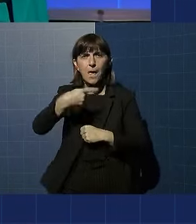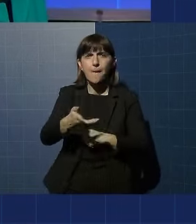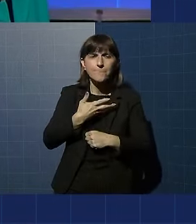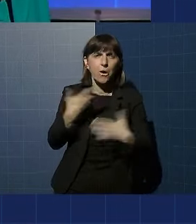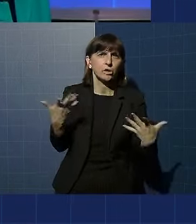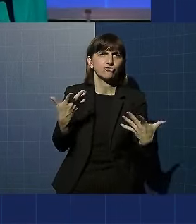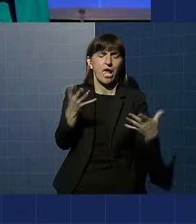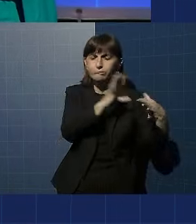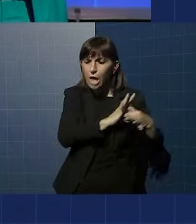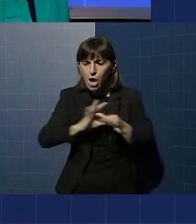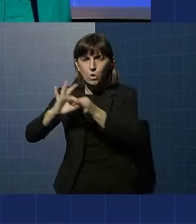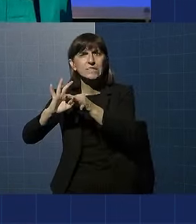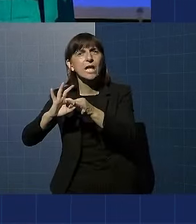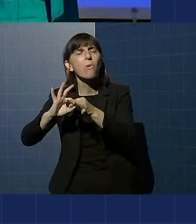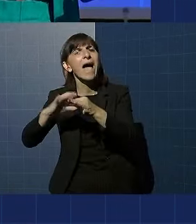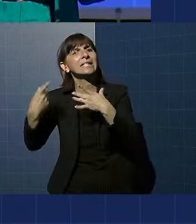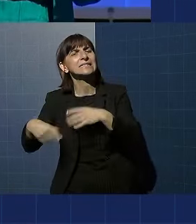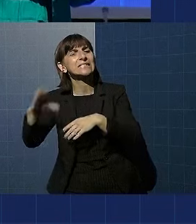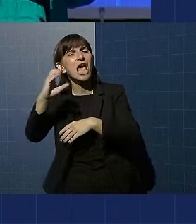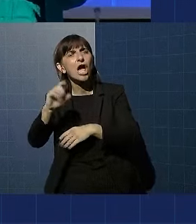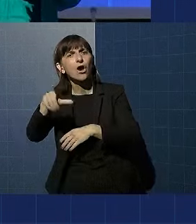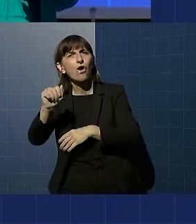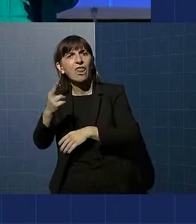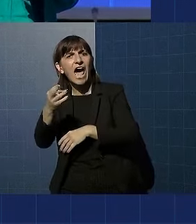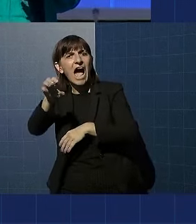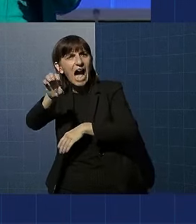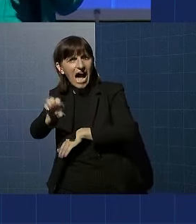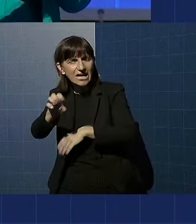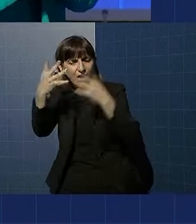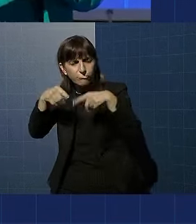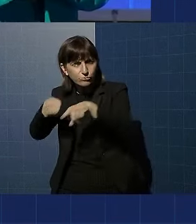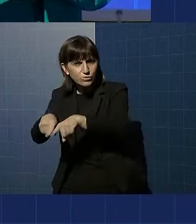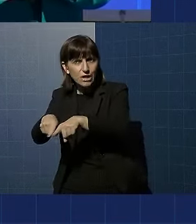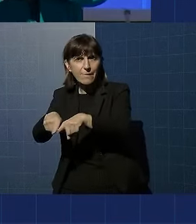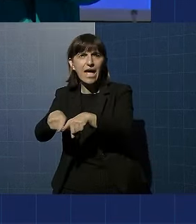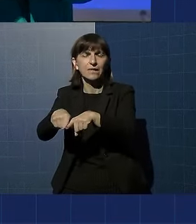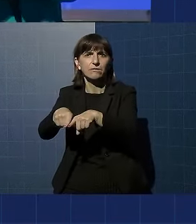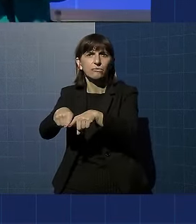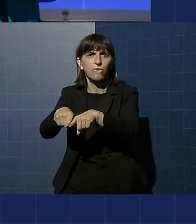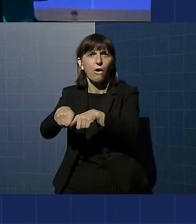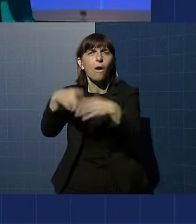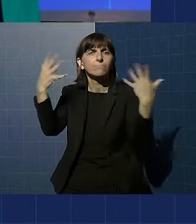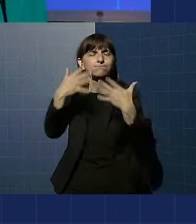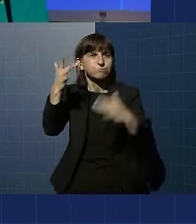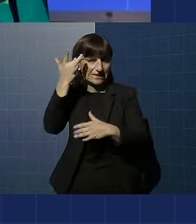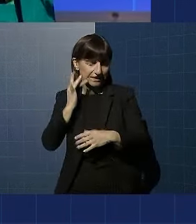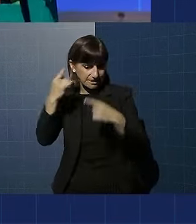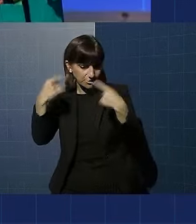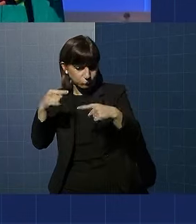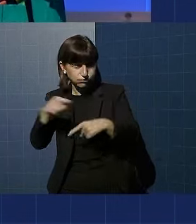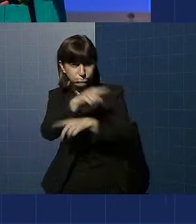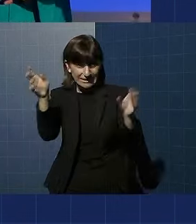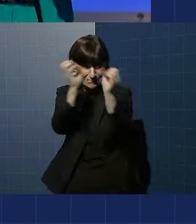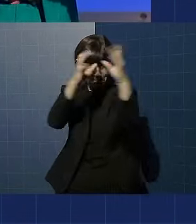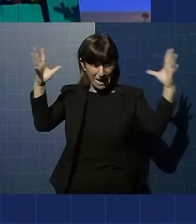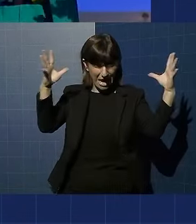missions. This is also a risk. Imagine we send an astronaut 2 years to Mars, he arrives or she arrives there, and their vision is